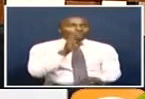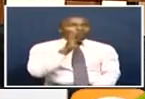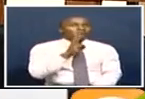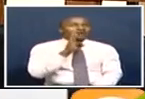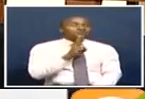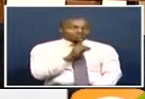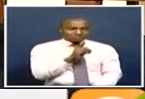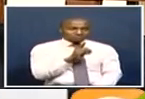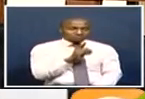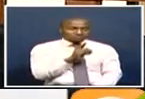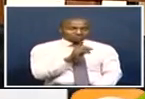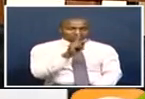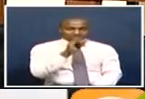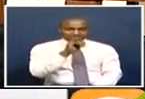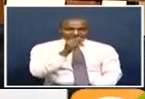Wamalwa. Kijana Wamalwa.